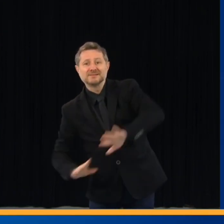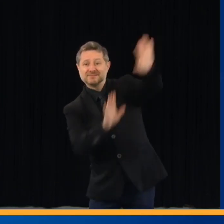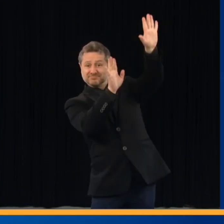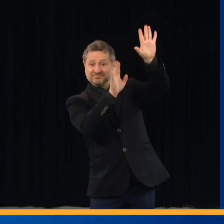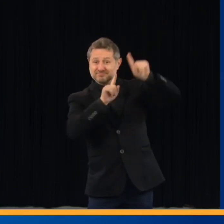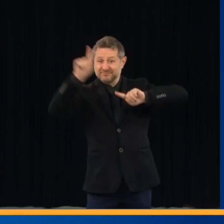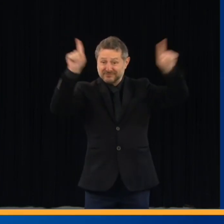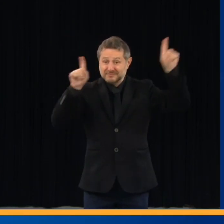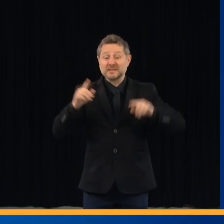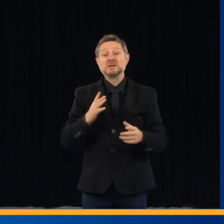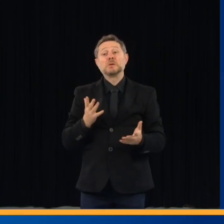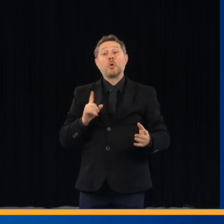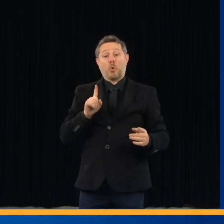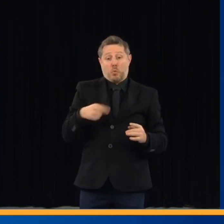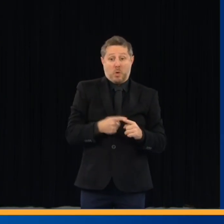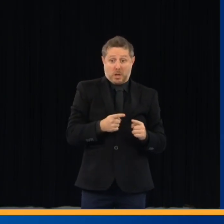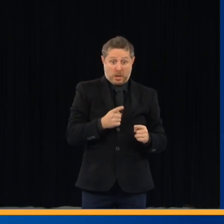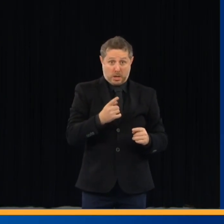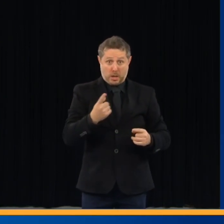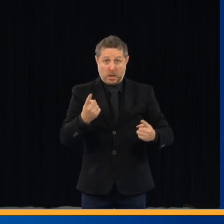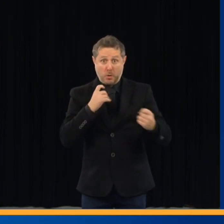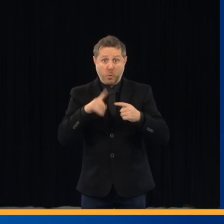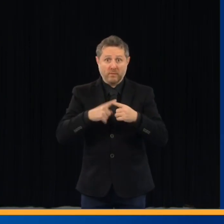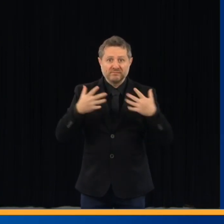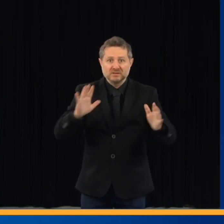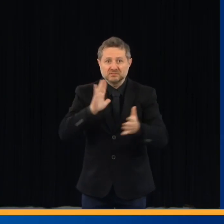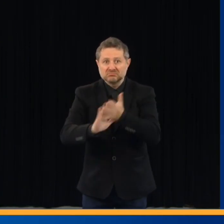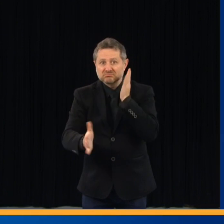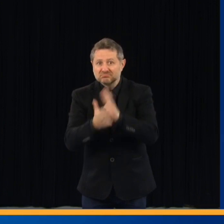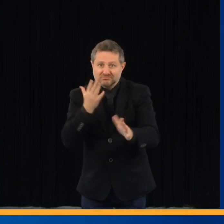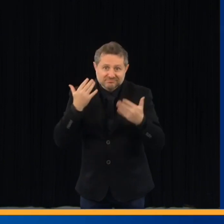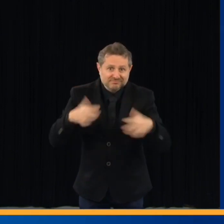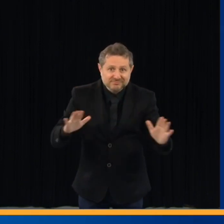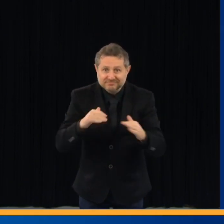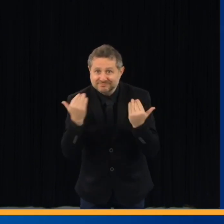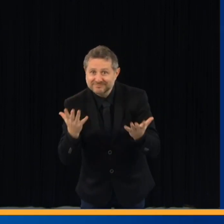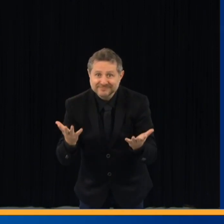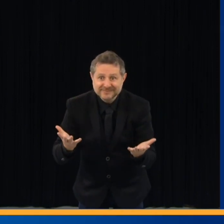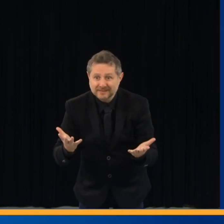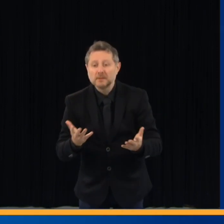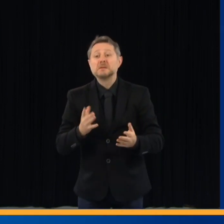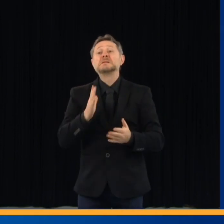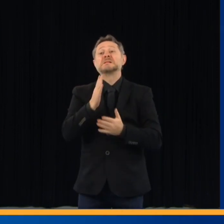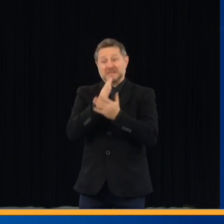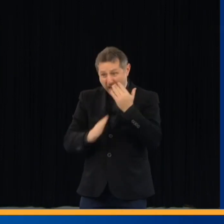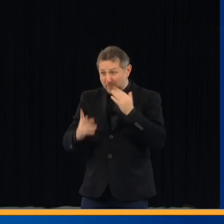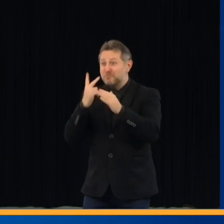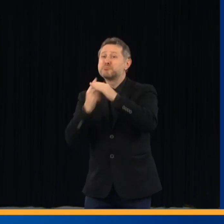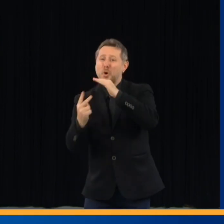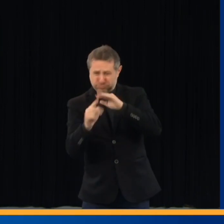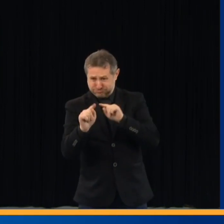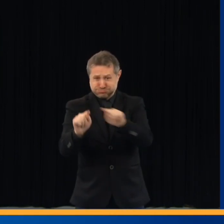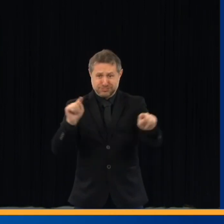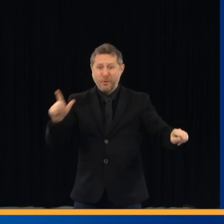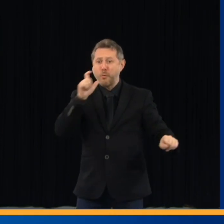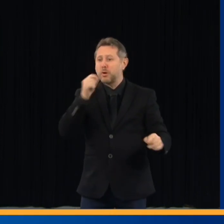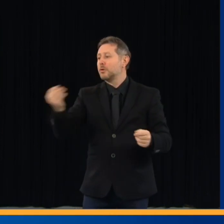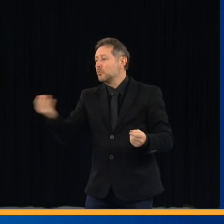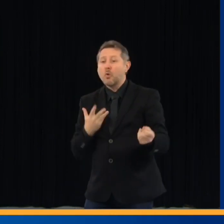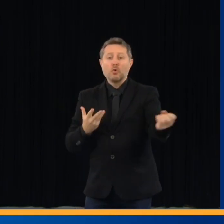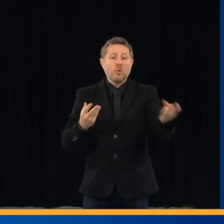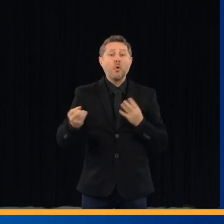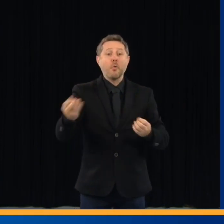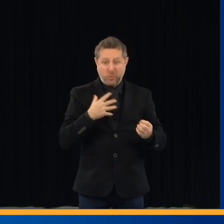end? You have projection models that have us hitting the apex,